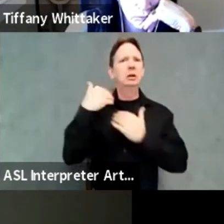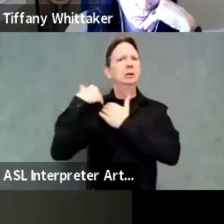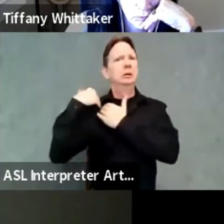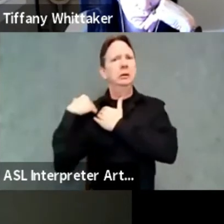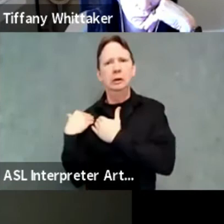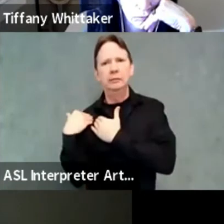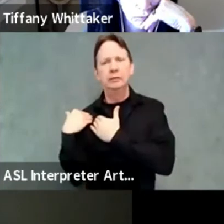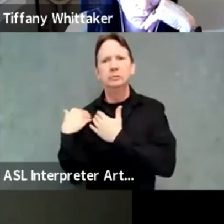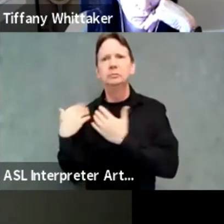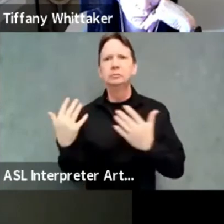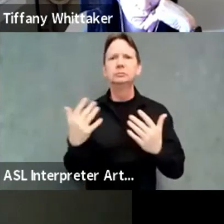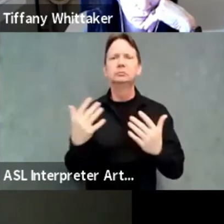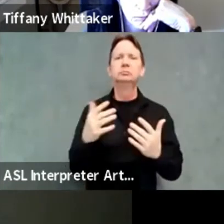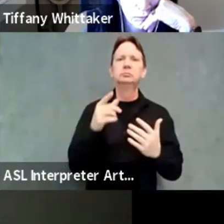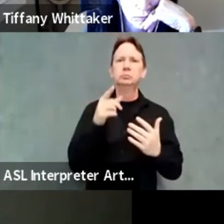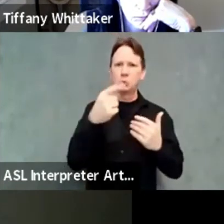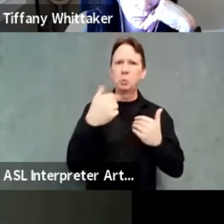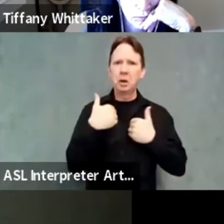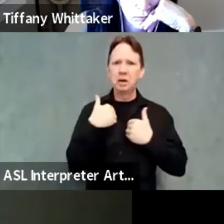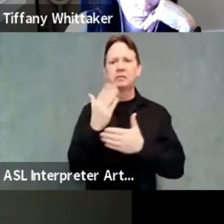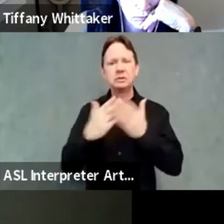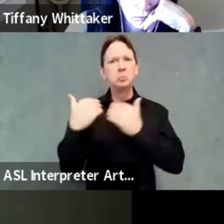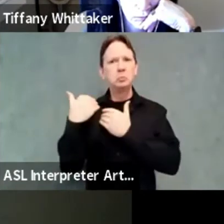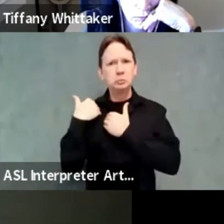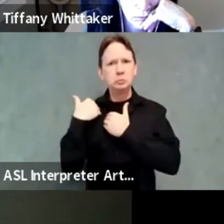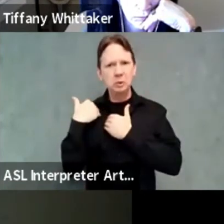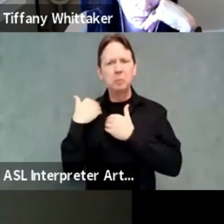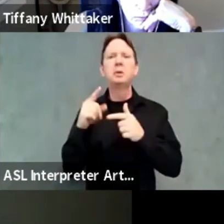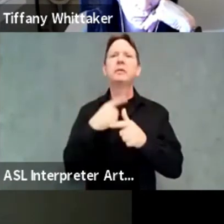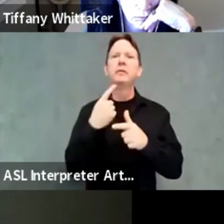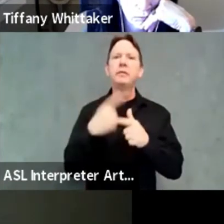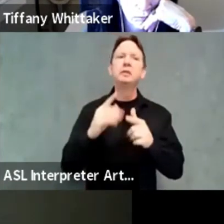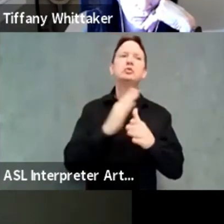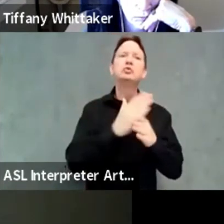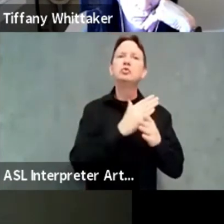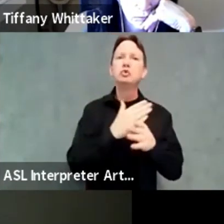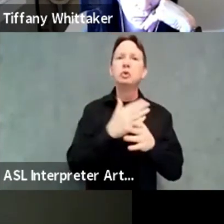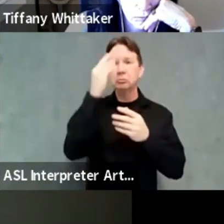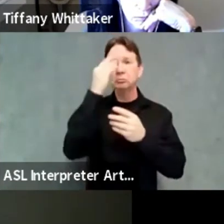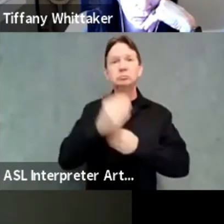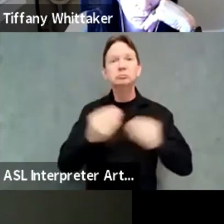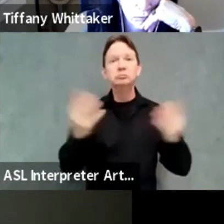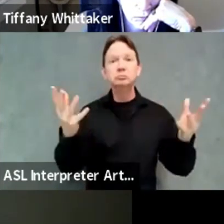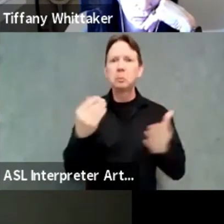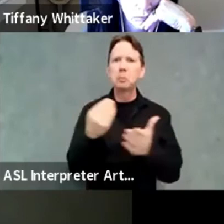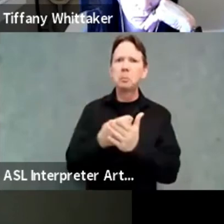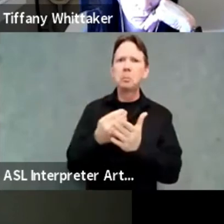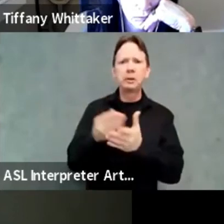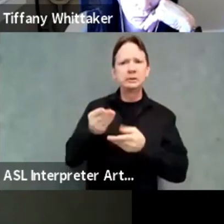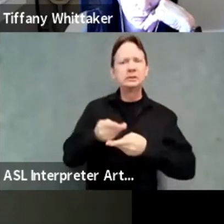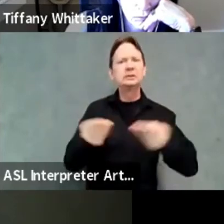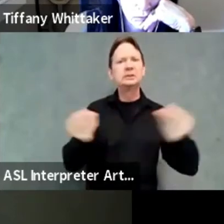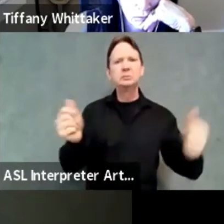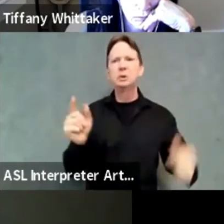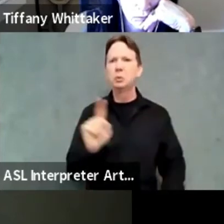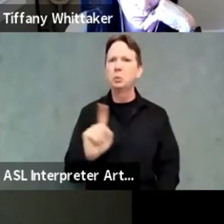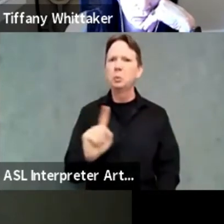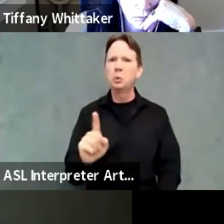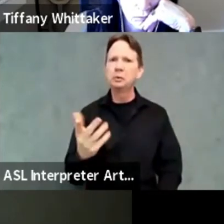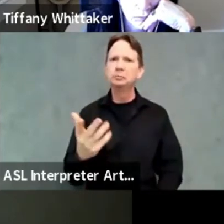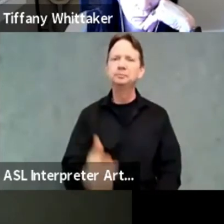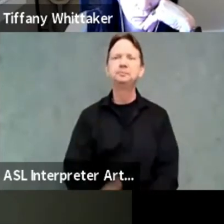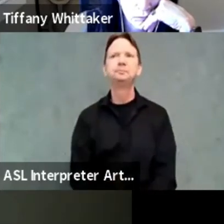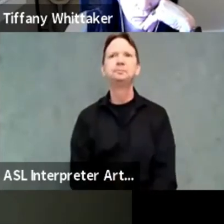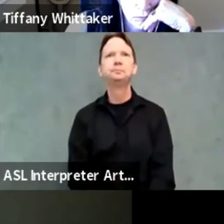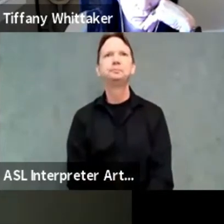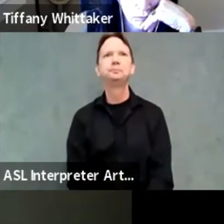your business meeting to your members about how the funds were spent for the year. And the other thing is the reimbursement form that you have.